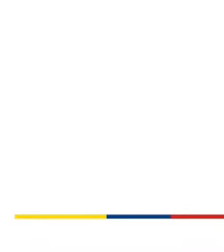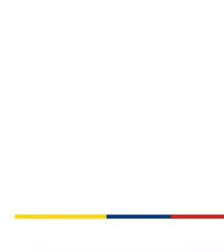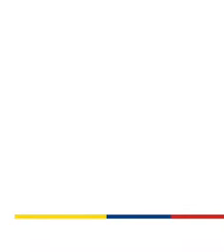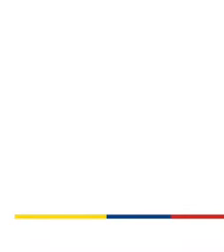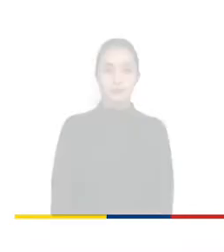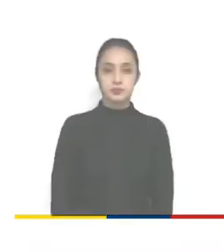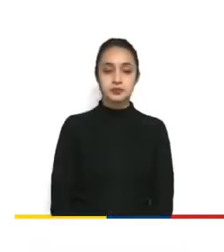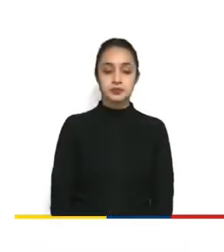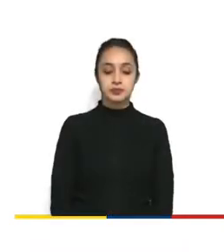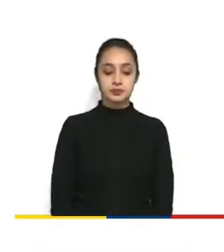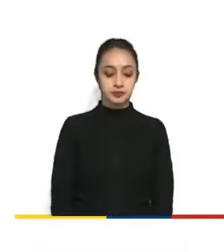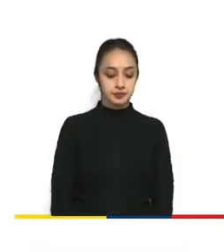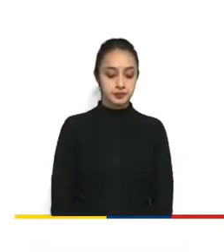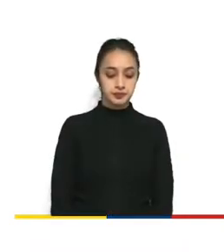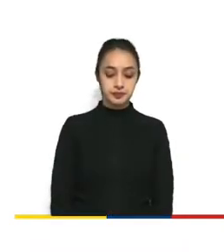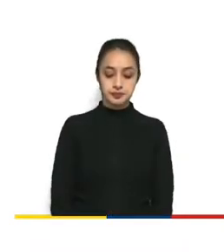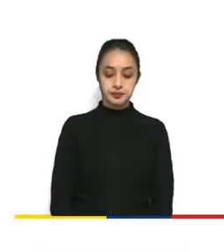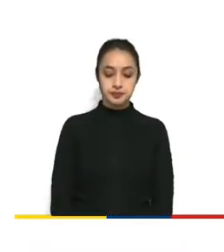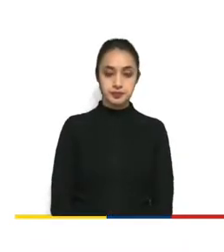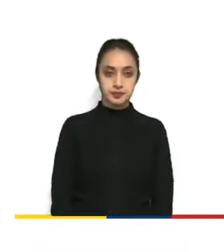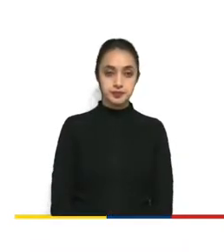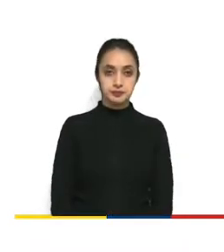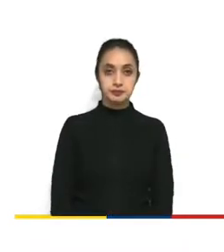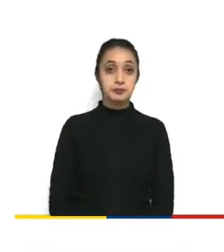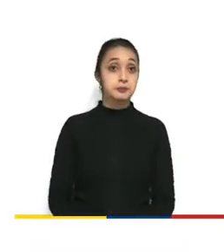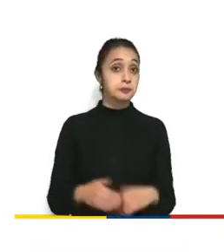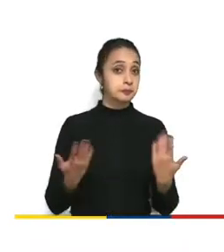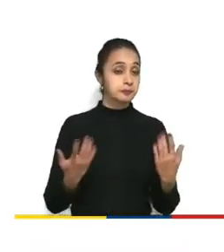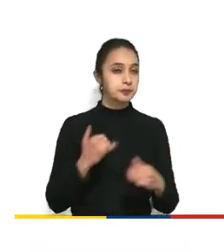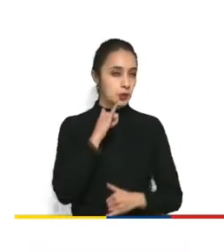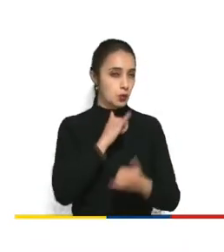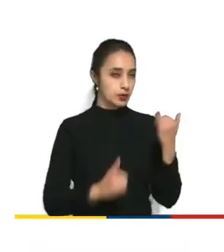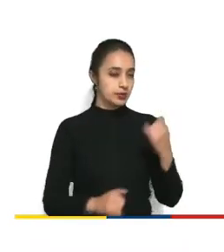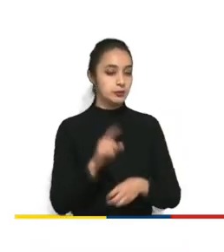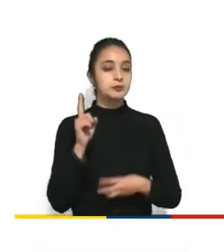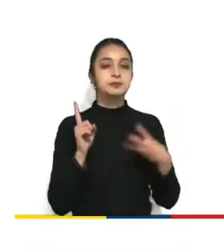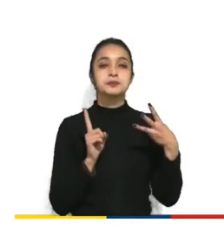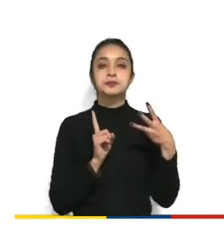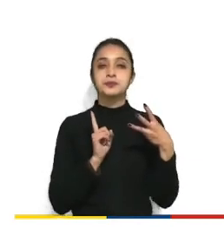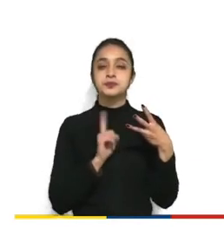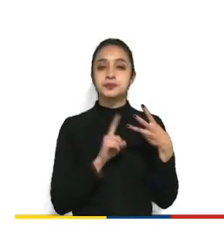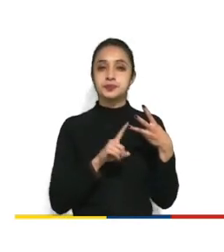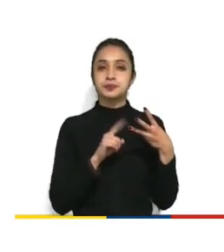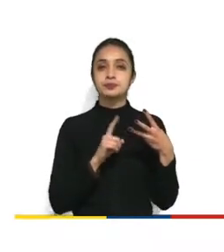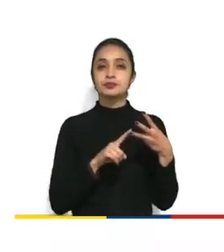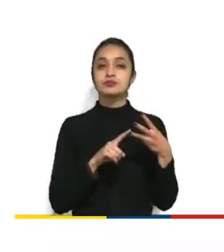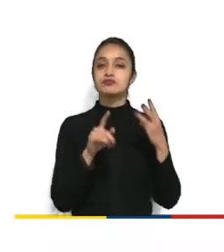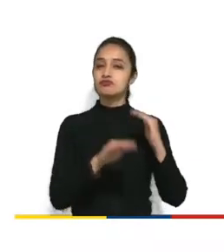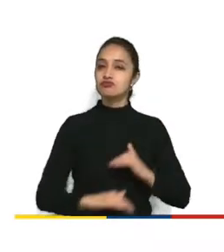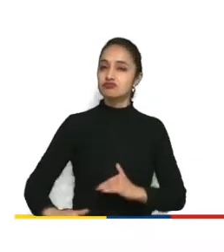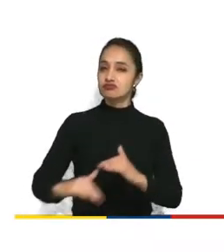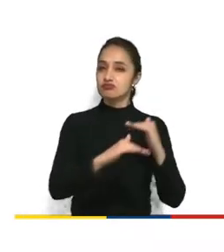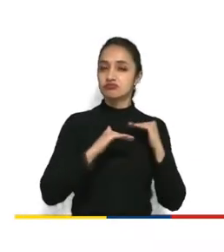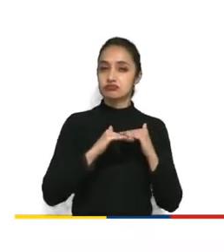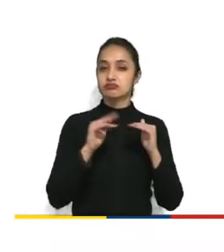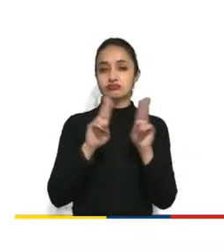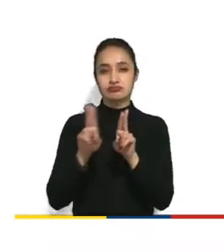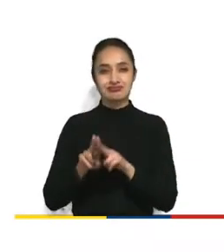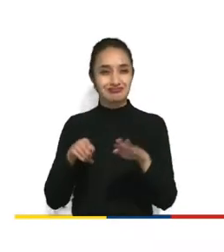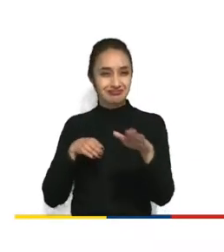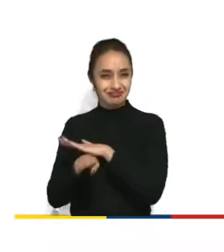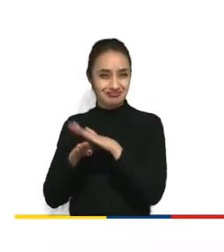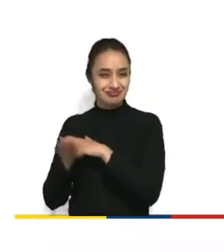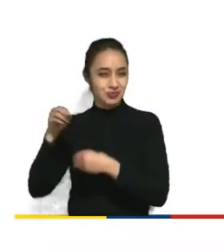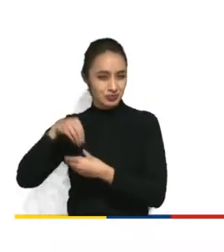bueno y el último tipo es el de neutralidad de las con respecto a las